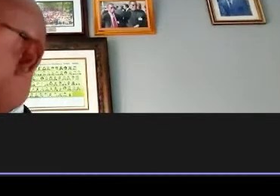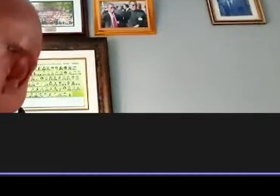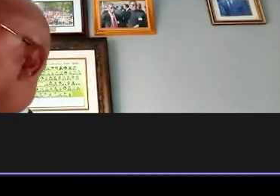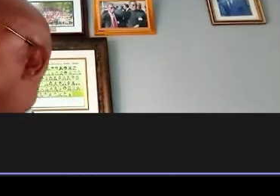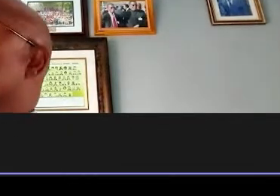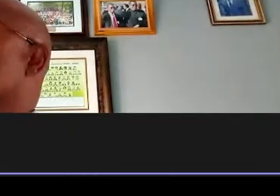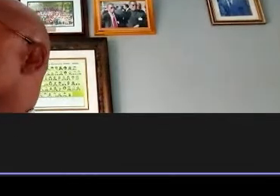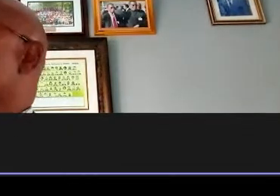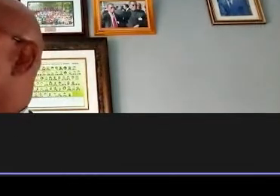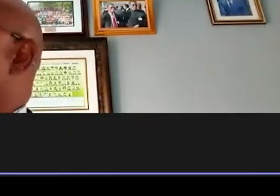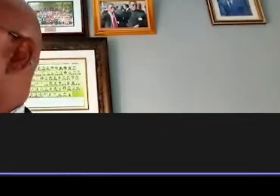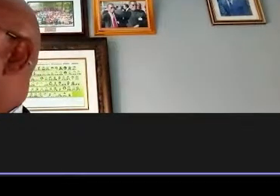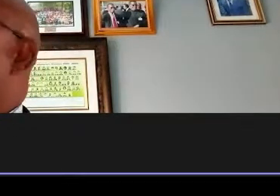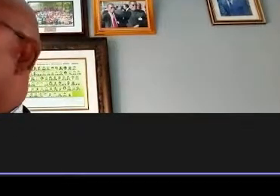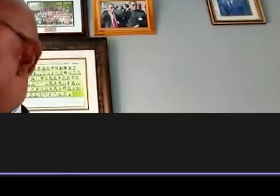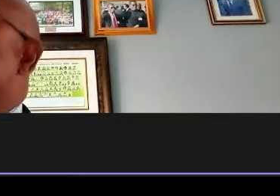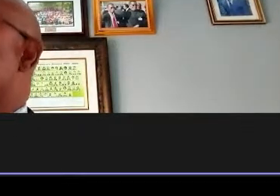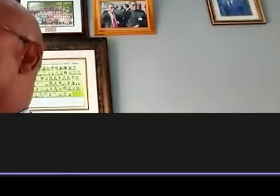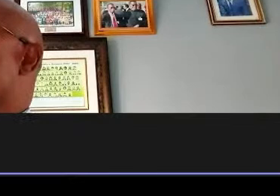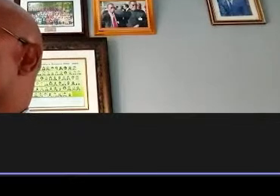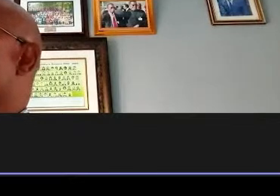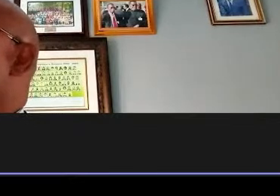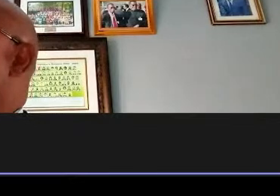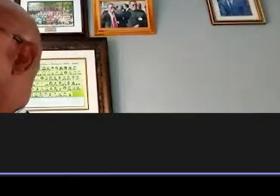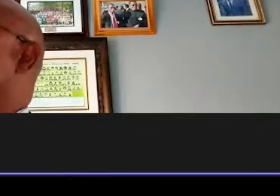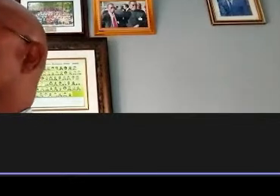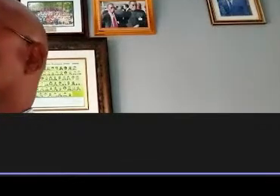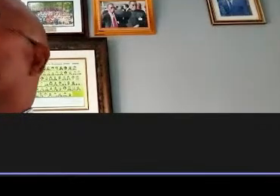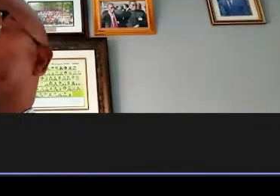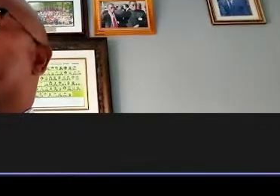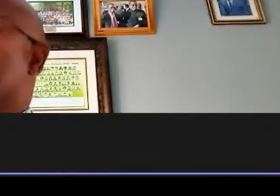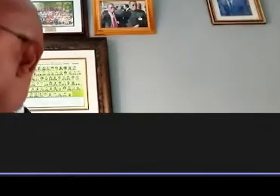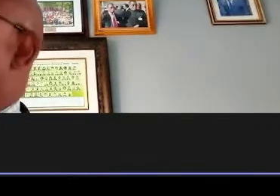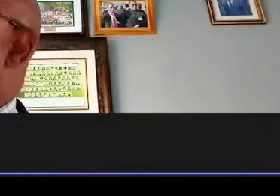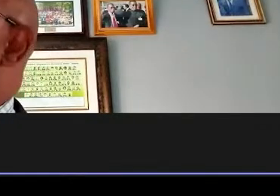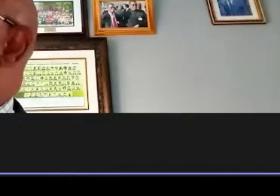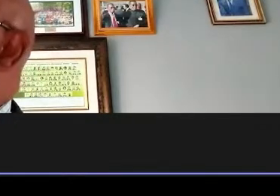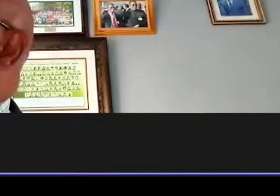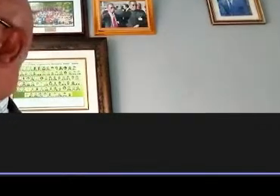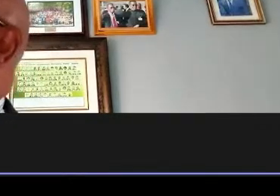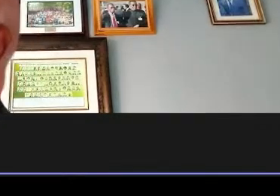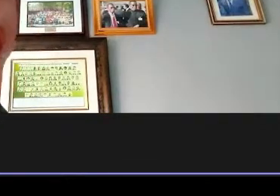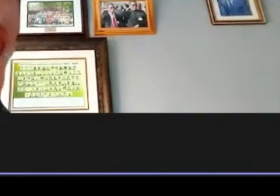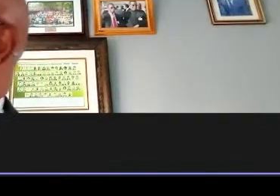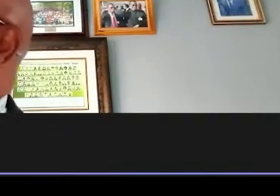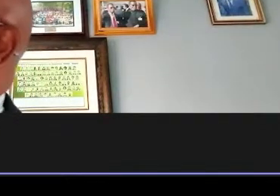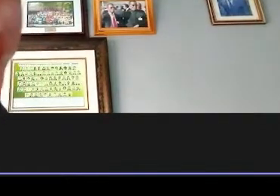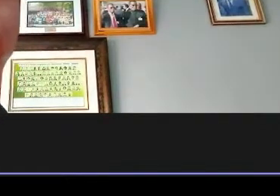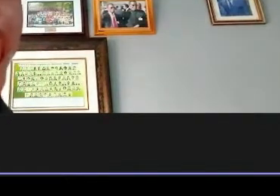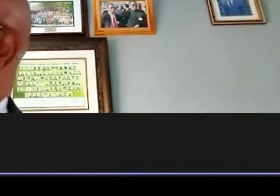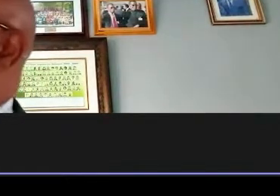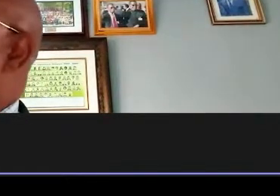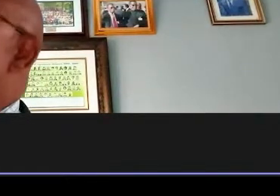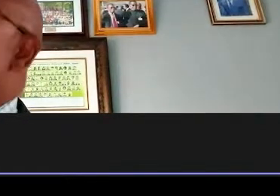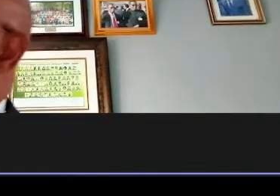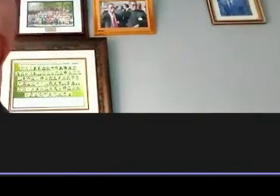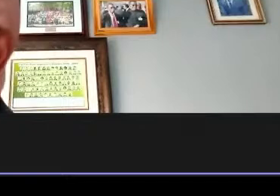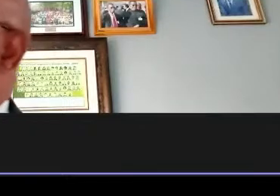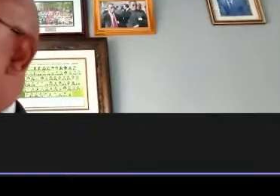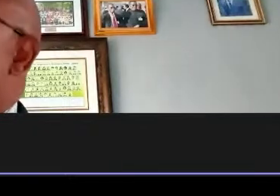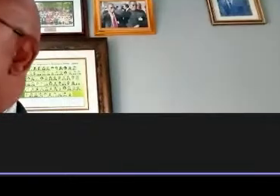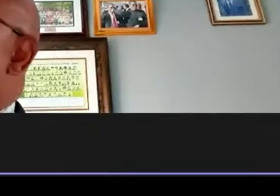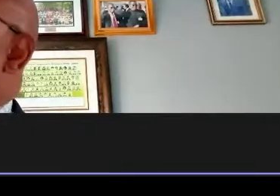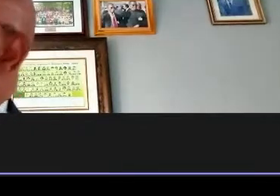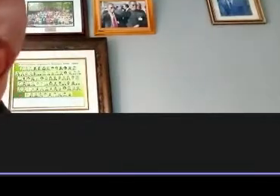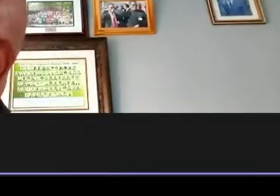from deviation from the normal SCM competitive bidding processes were subject to fraudulent,